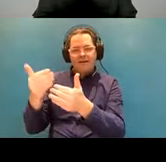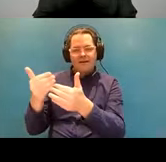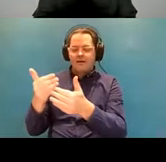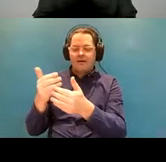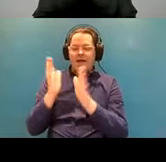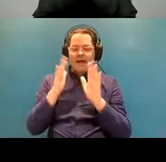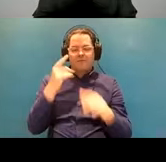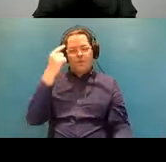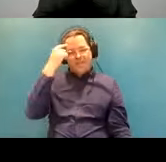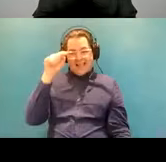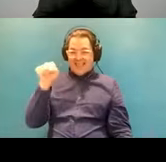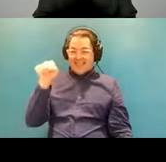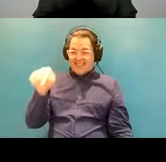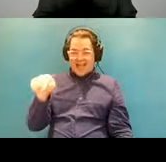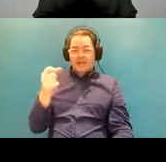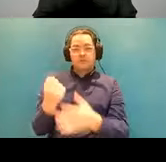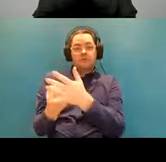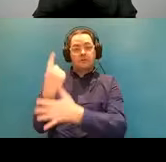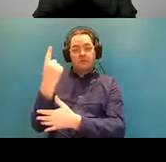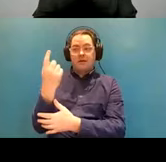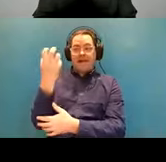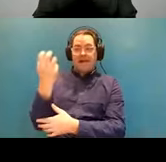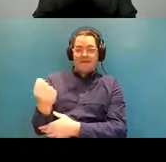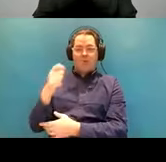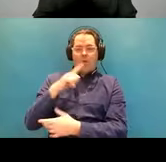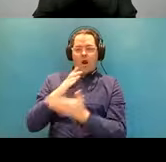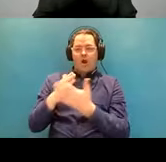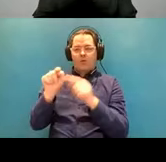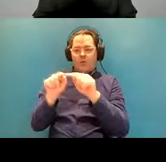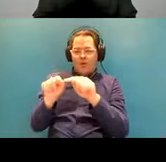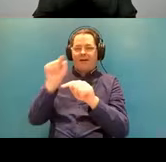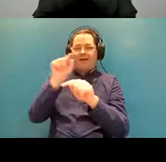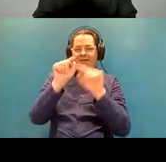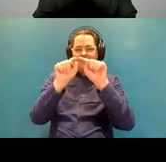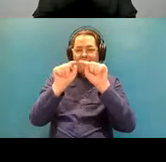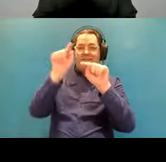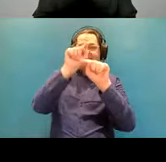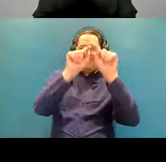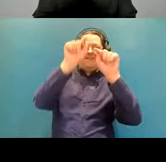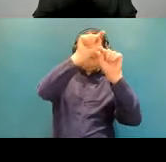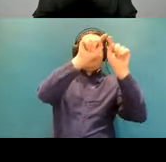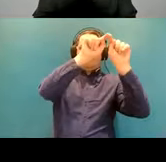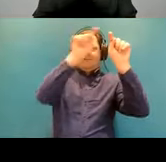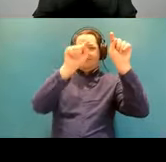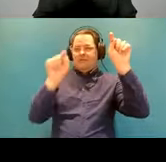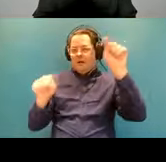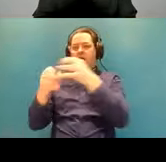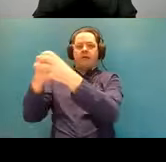remember that those spaces are made available, and that level of management is something we need to think